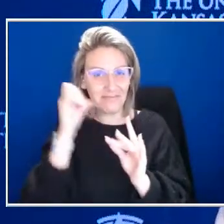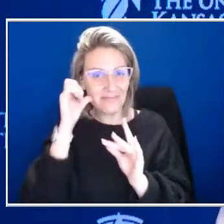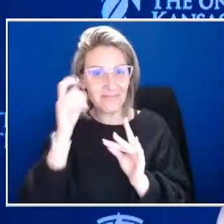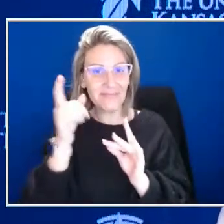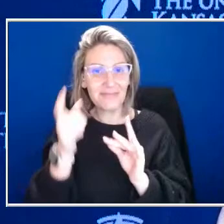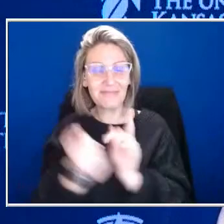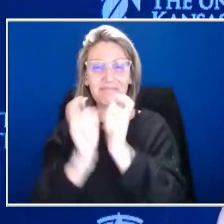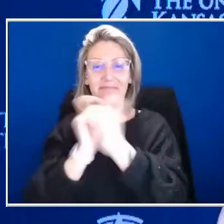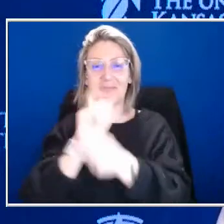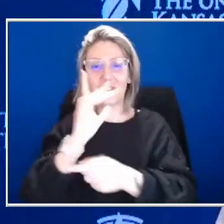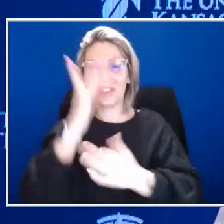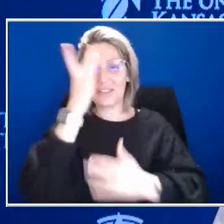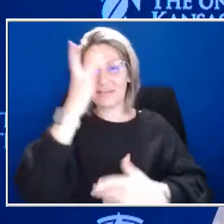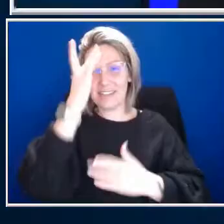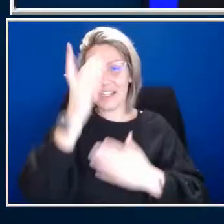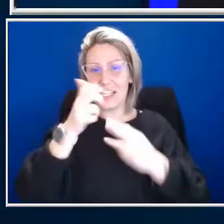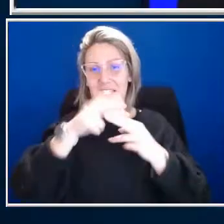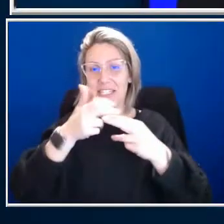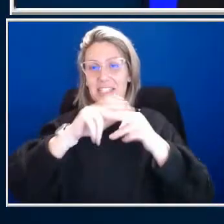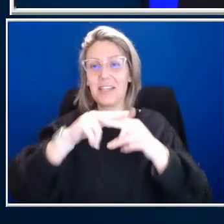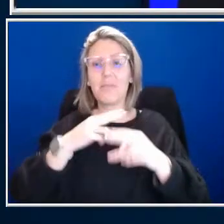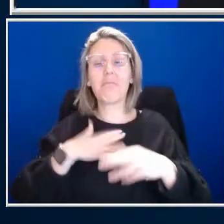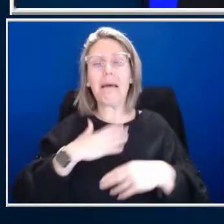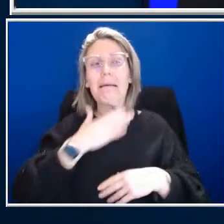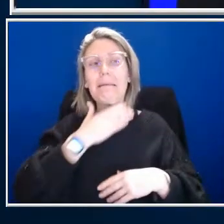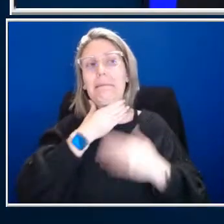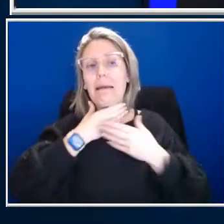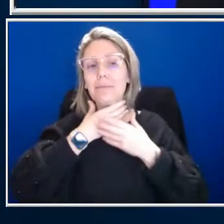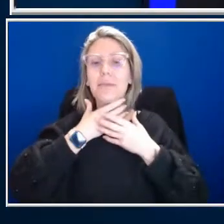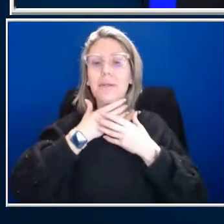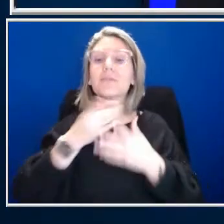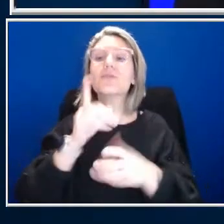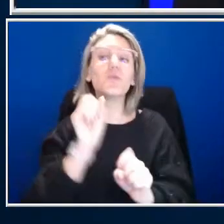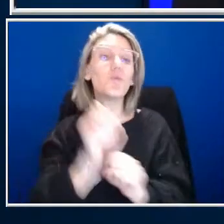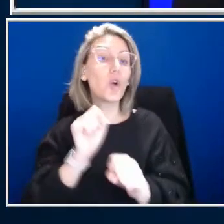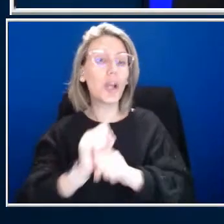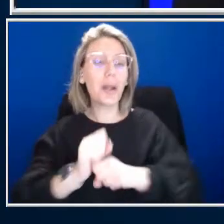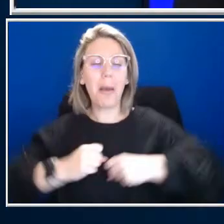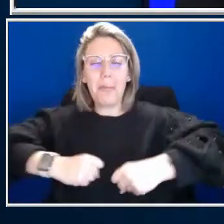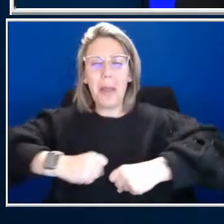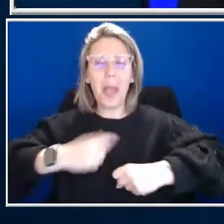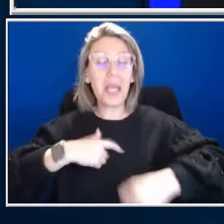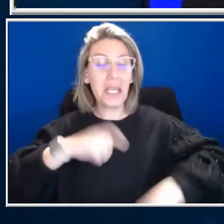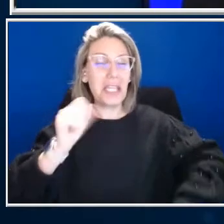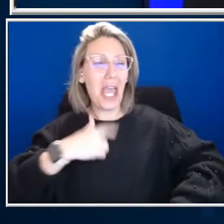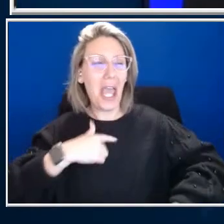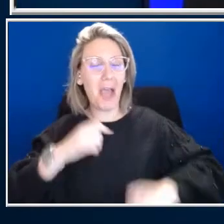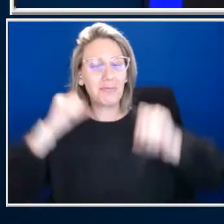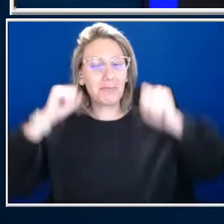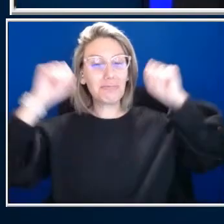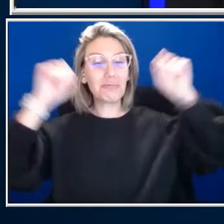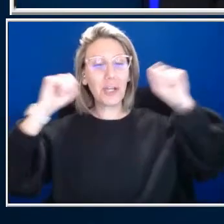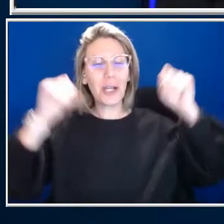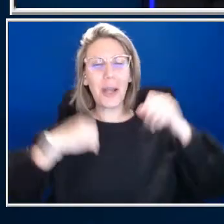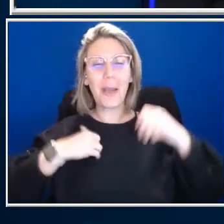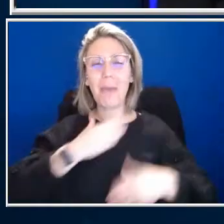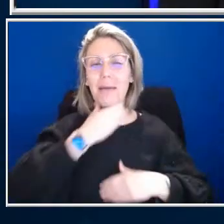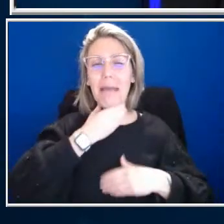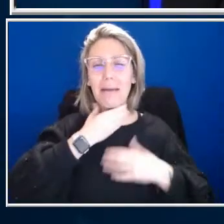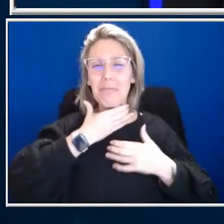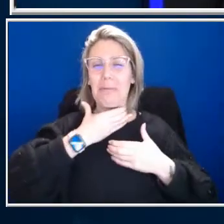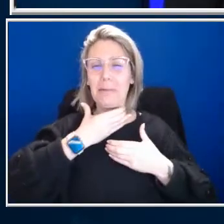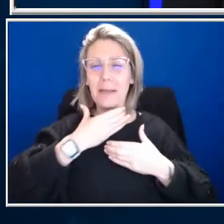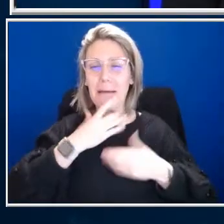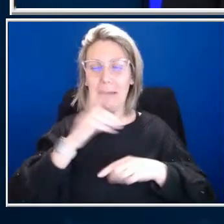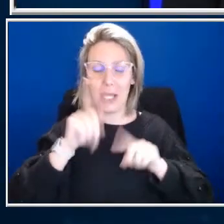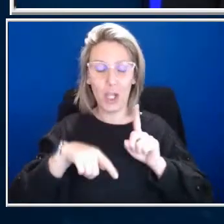some weight. I guess my neck's getting too big to get are you working out? Yeah, we'll say that. I was working out, my neck got too big, so I couldn't get my shirt buttoned, so that's